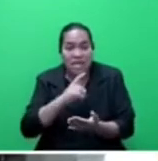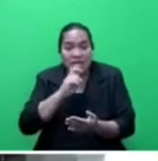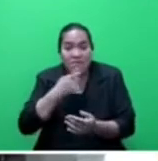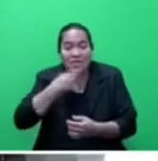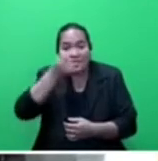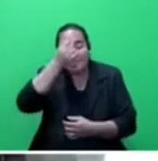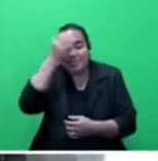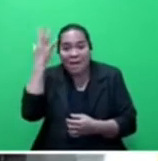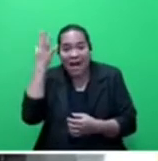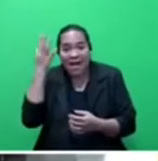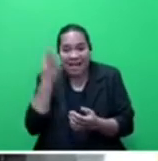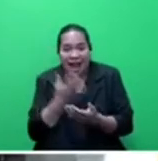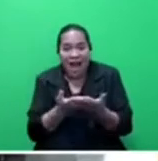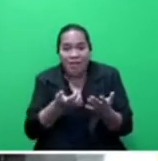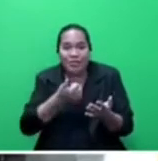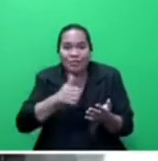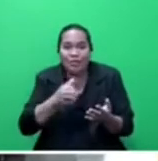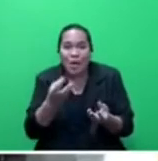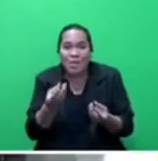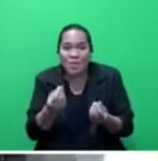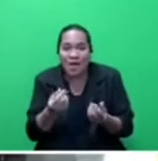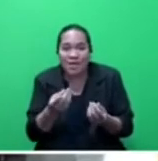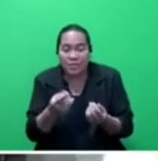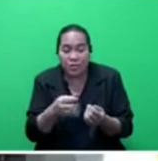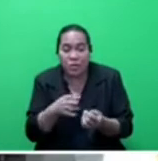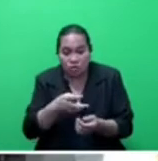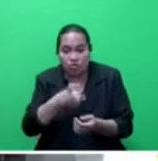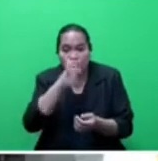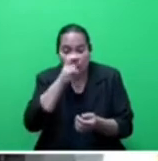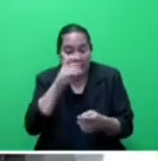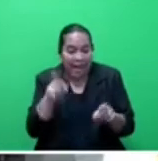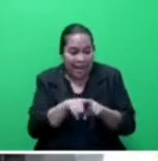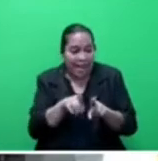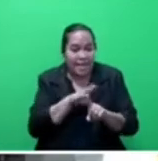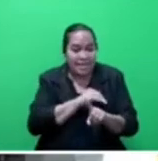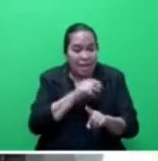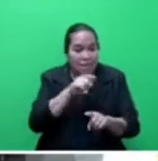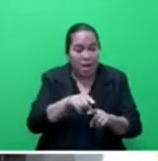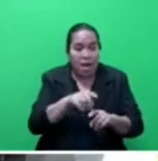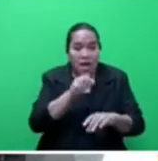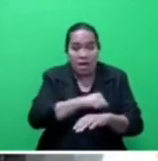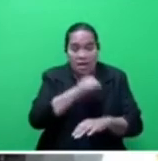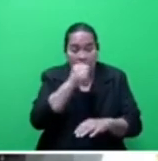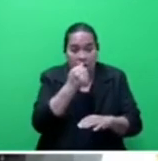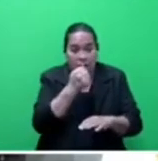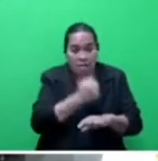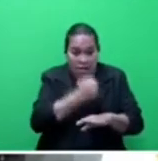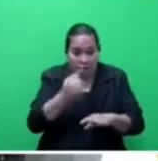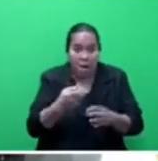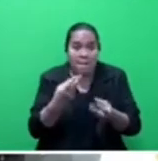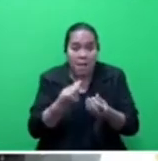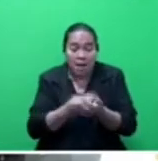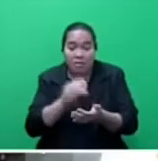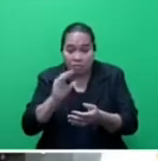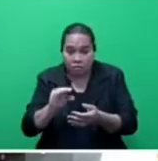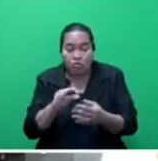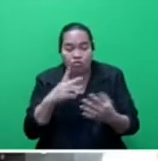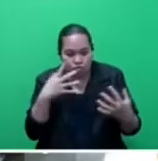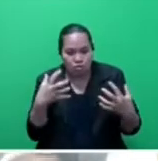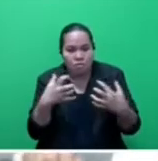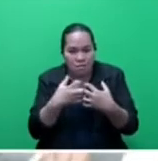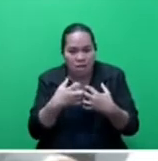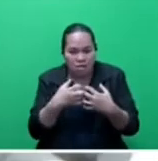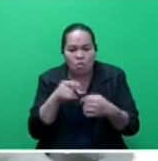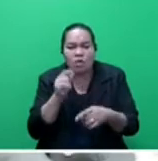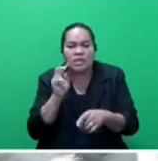or rather, if we strictly align the funding of government to the needs of our people. We're already doing that in some ways,